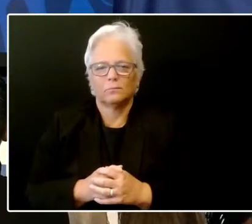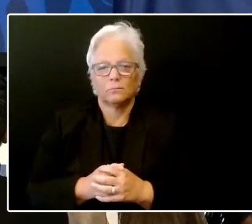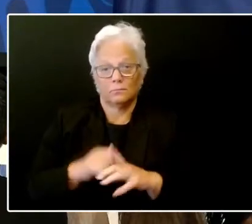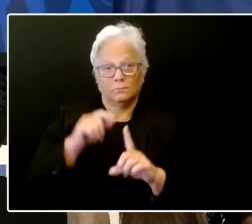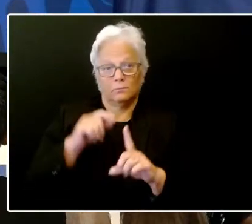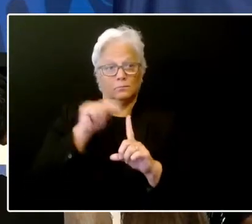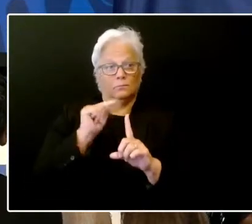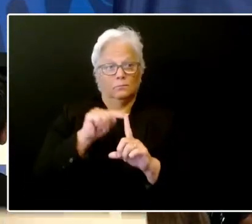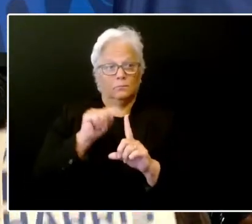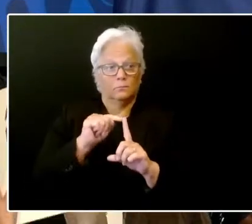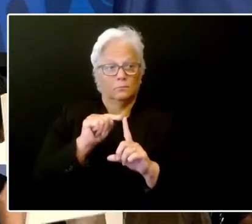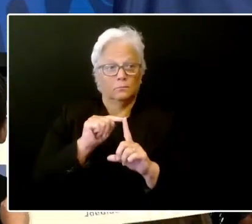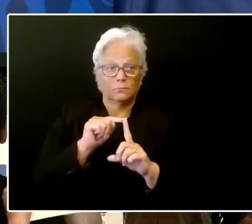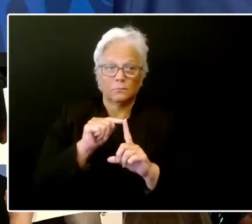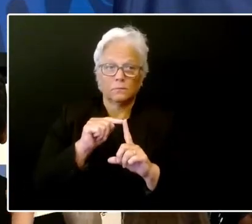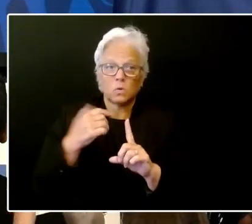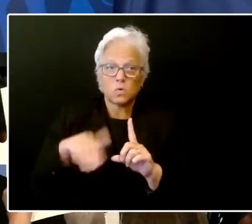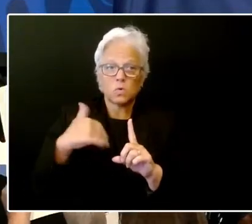a month.